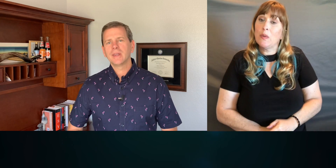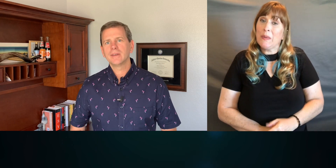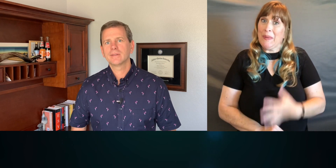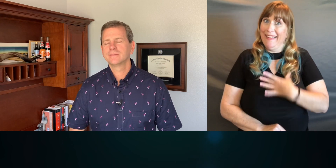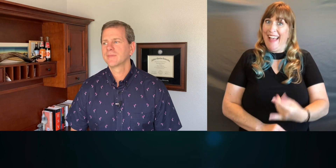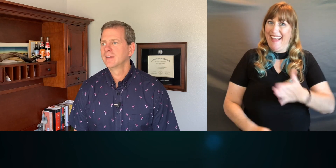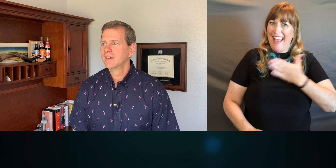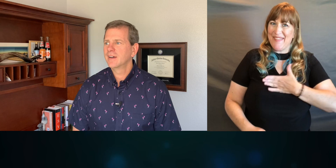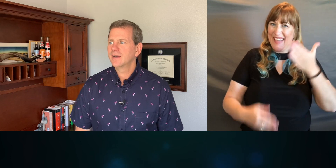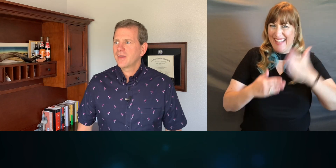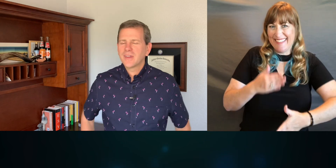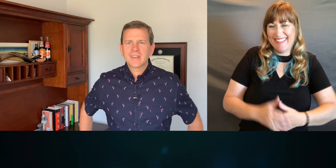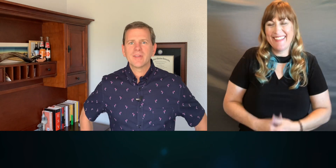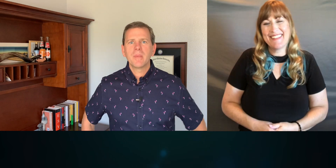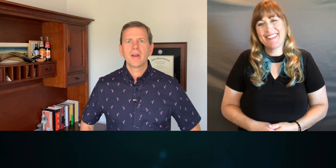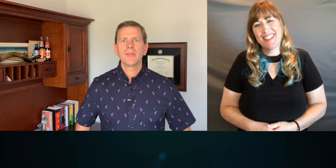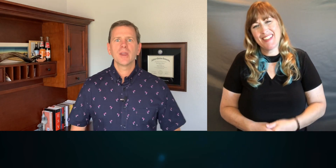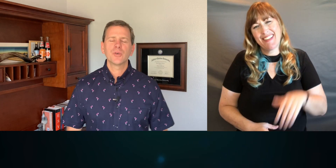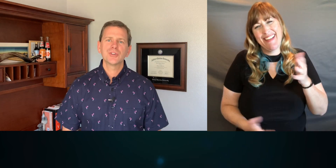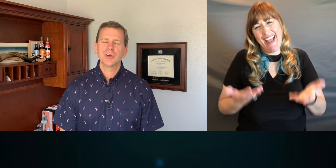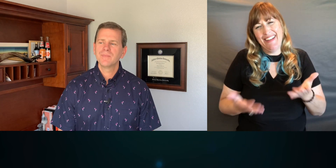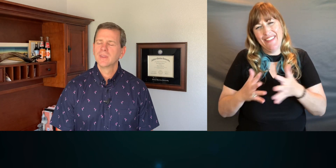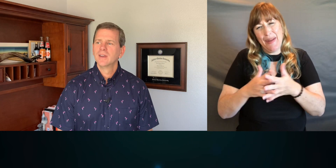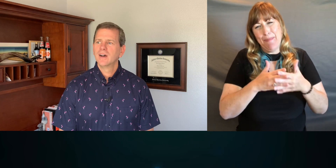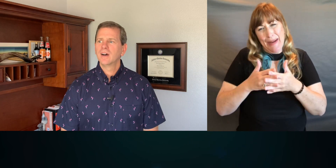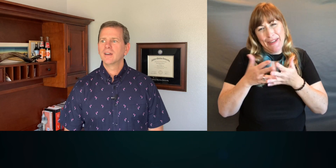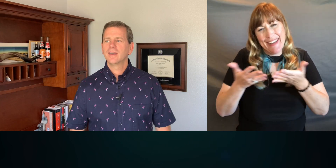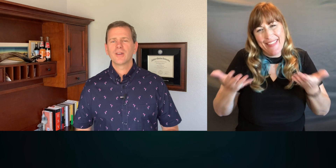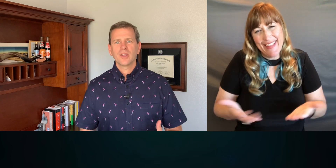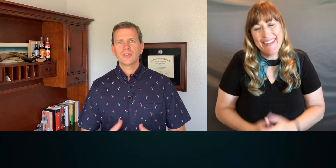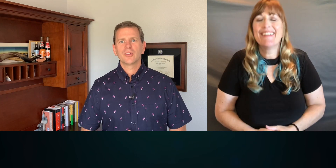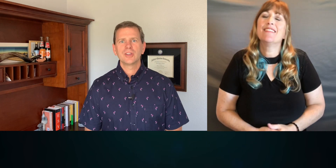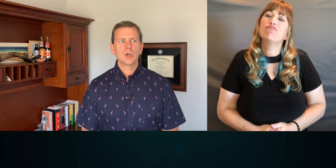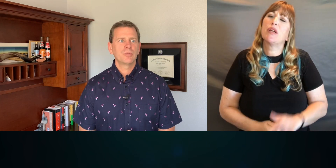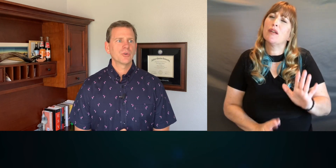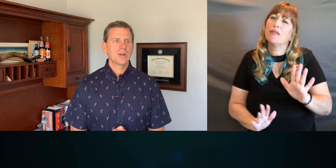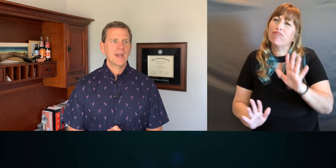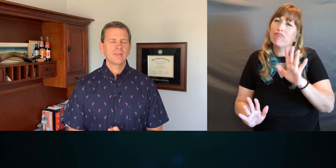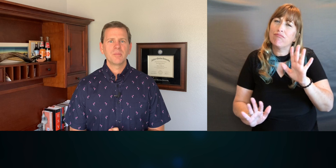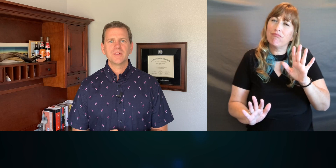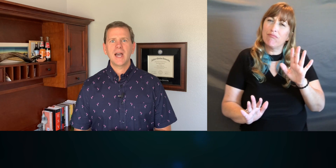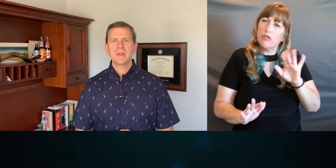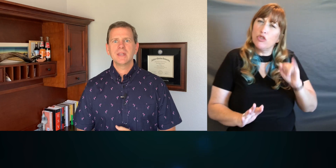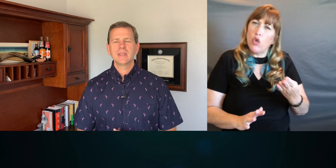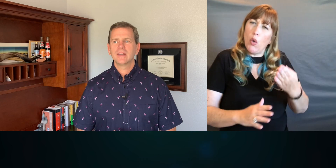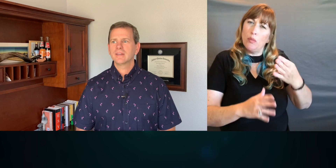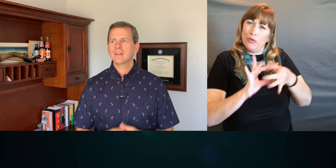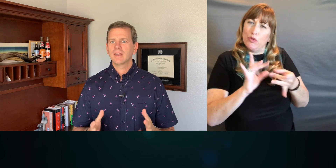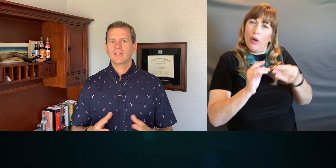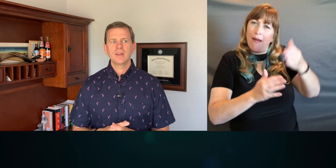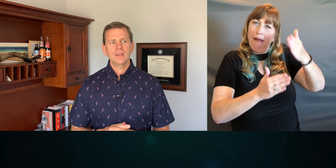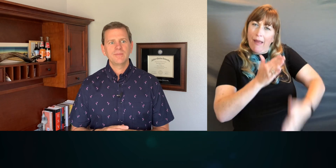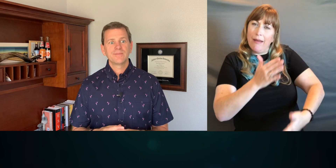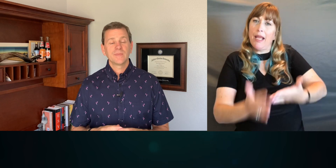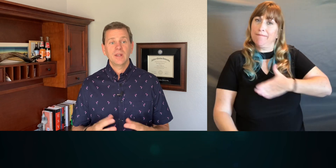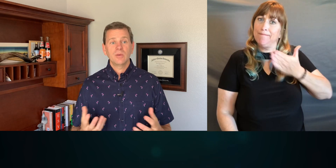happy endings. I think that's kind of an American thing for sure. And certainly Job's story has a bit of a happy ending in a sense